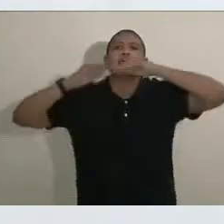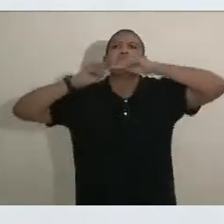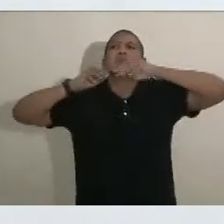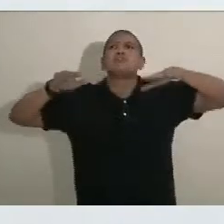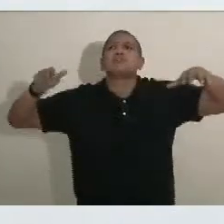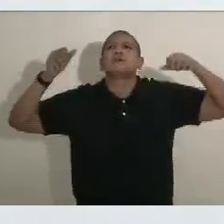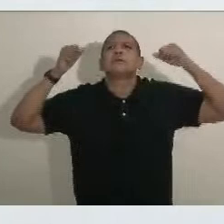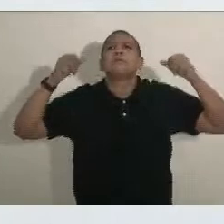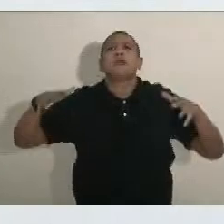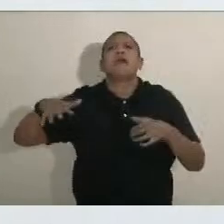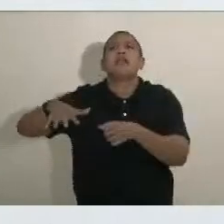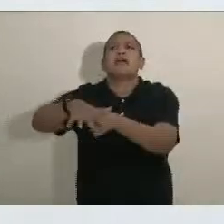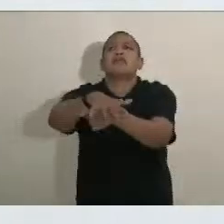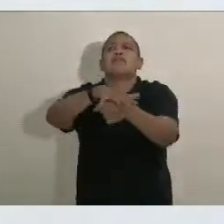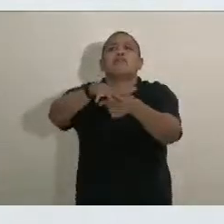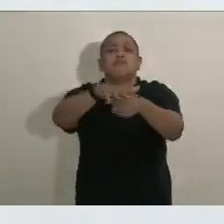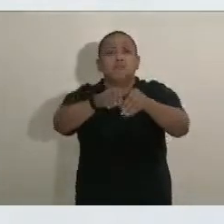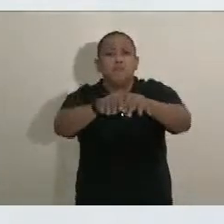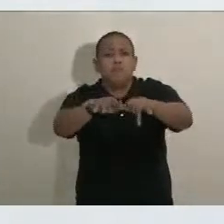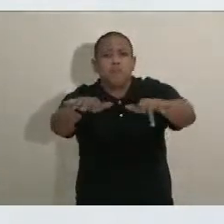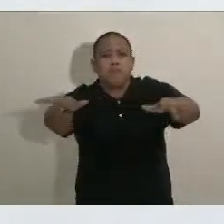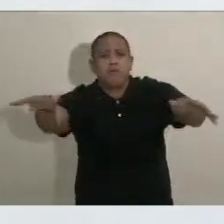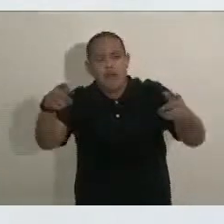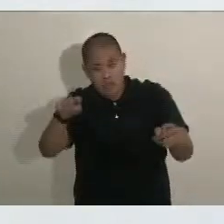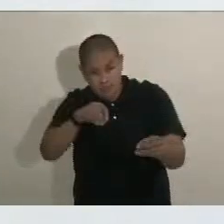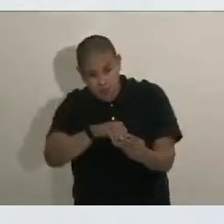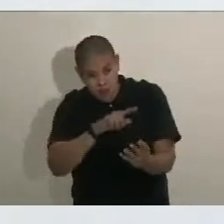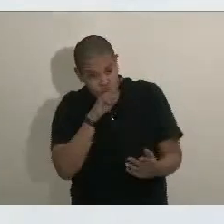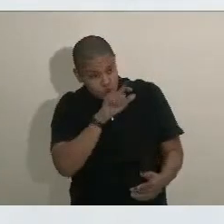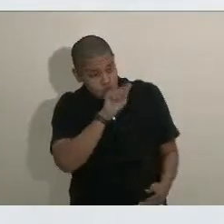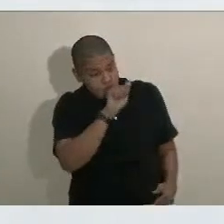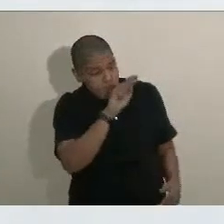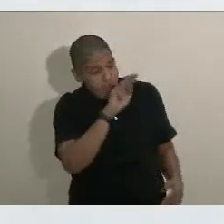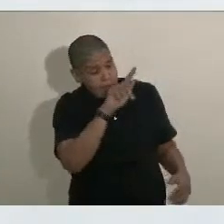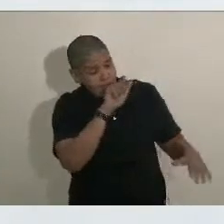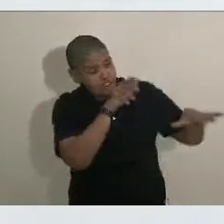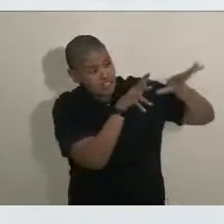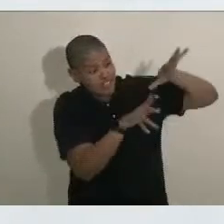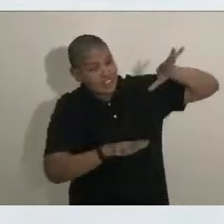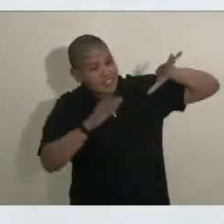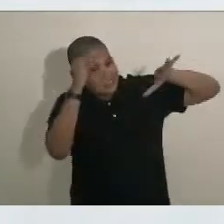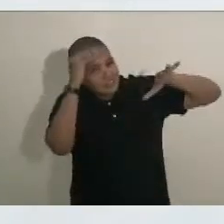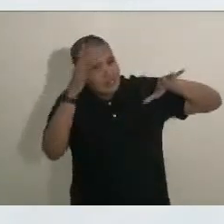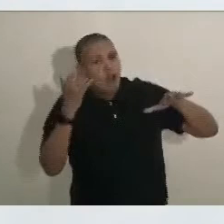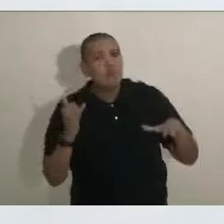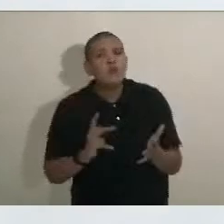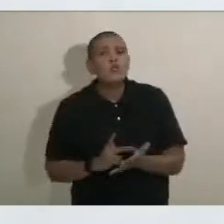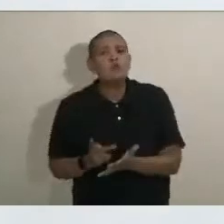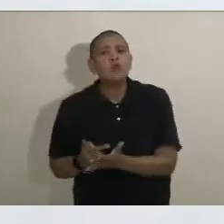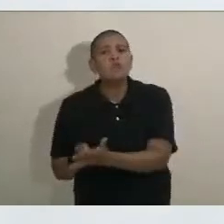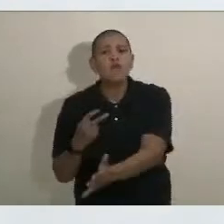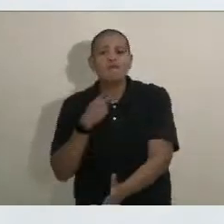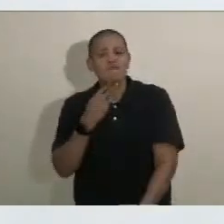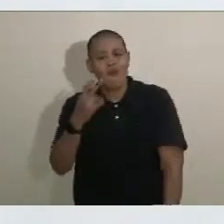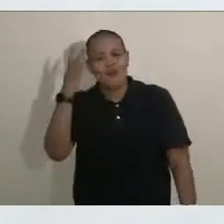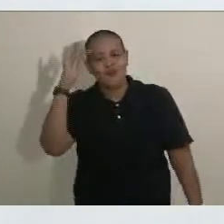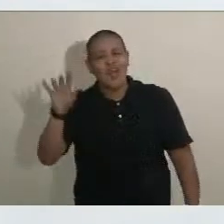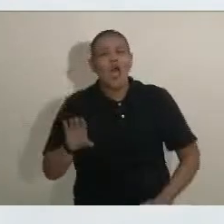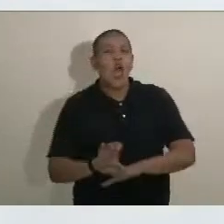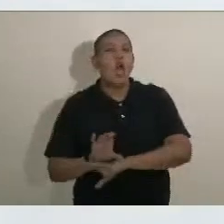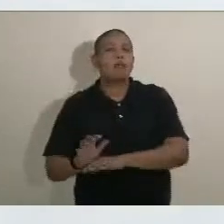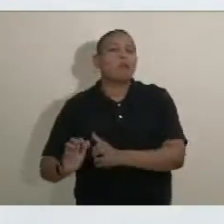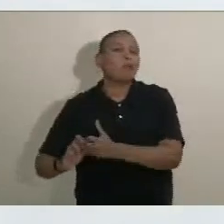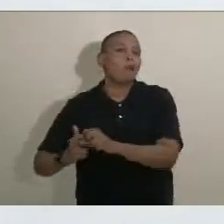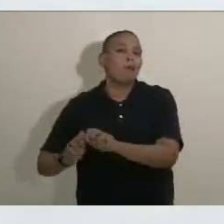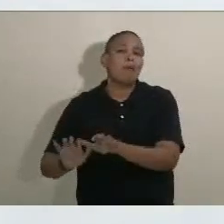of regions, including the regions of the Americas, of which, of course, the Caribbean is a part.